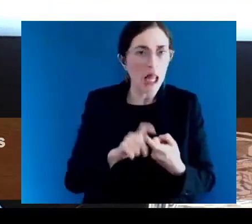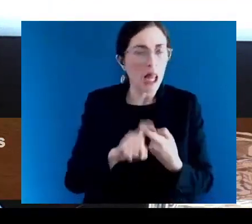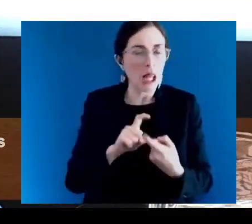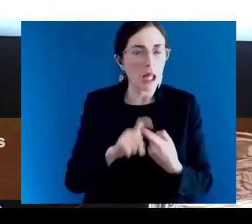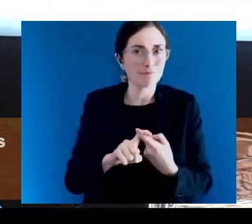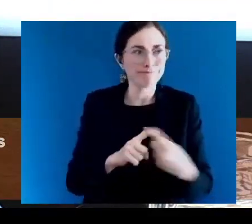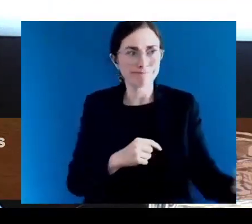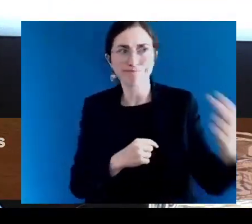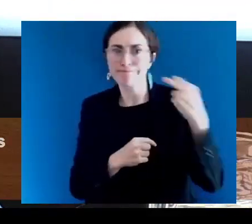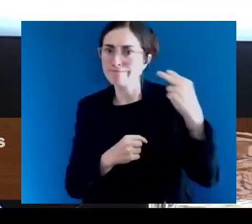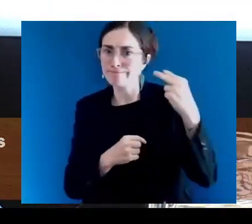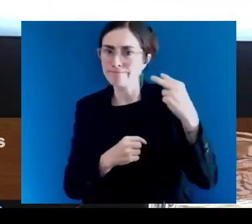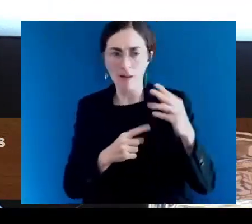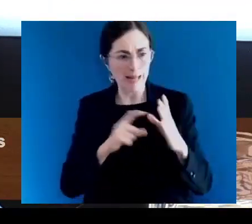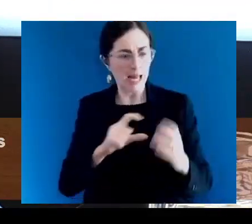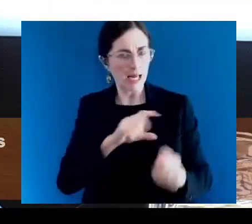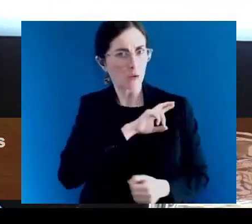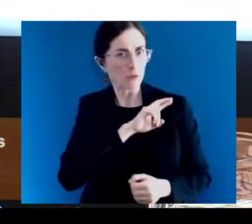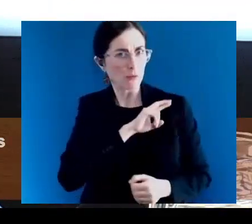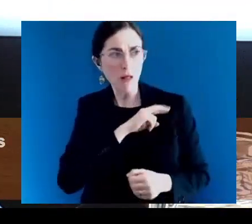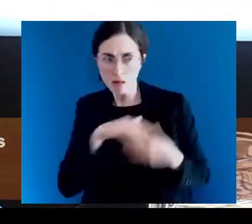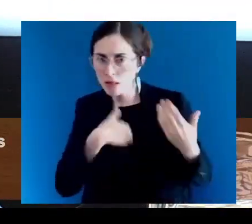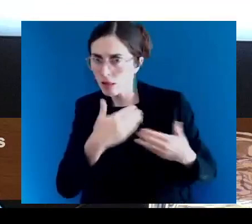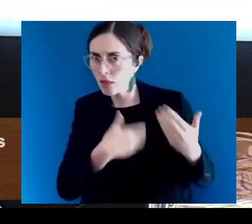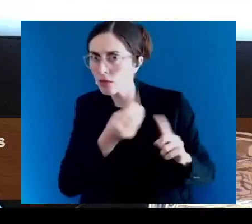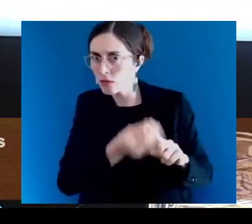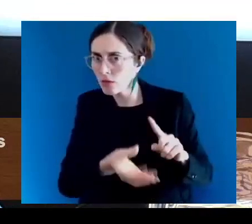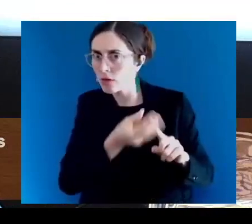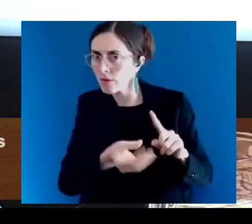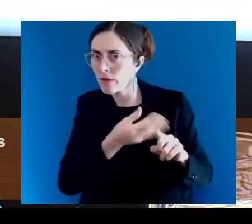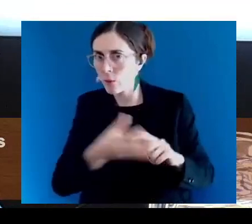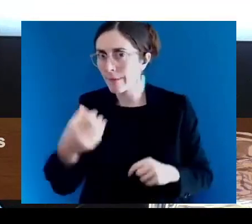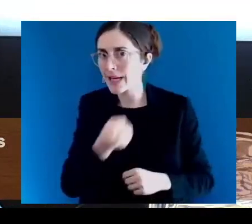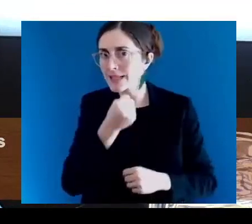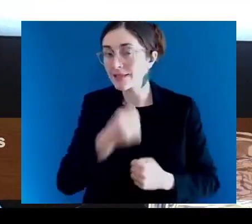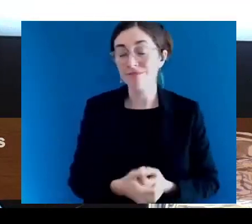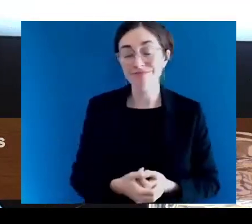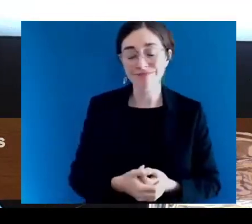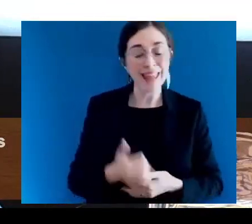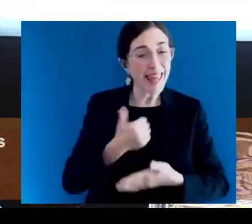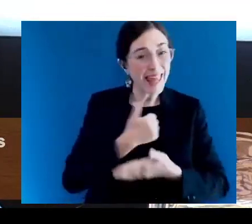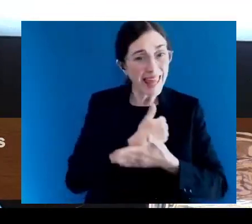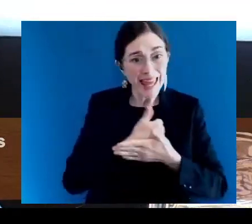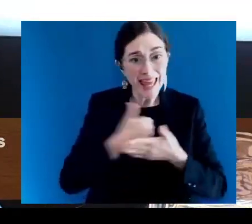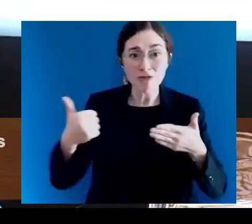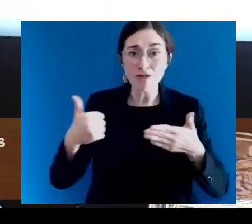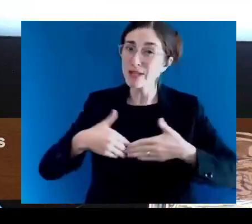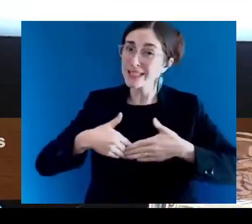for. What I will say is that every single day we will work.